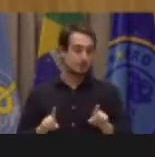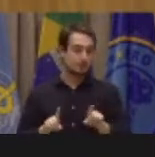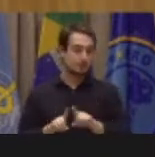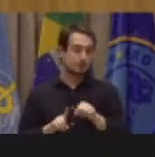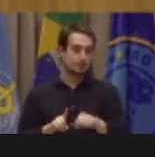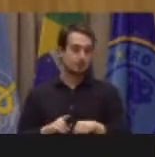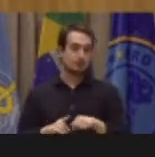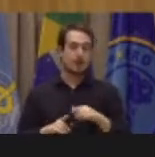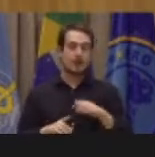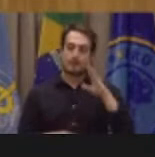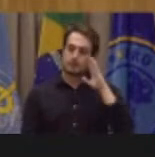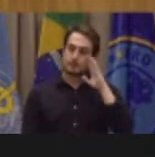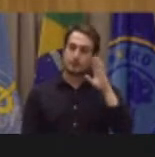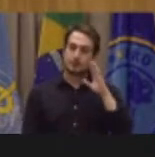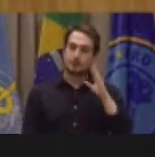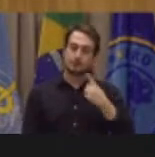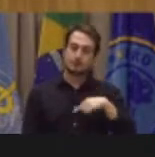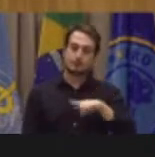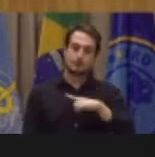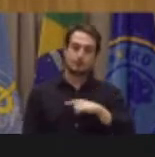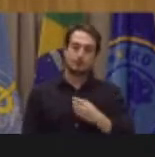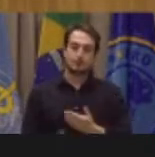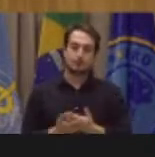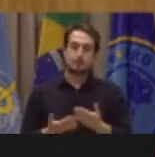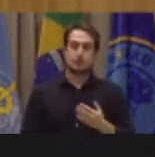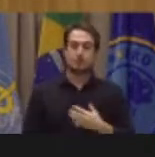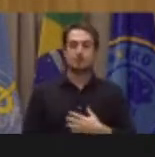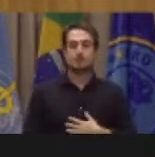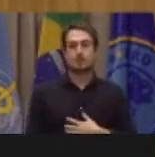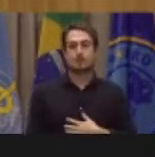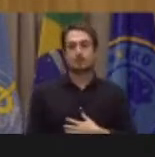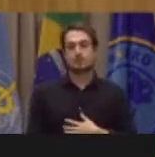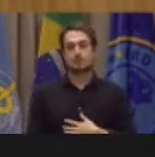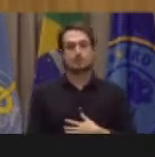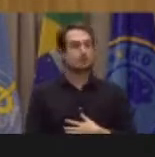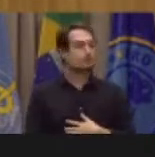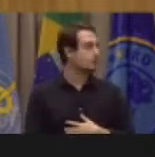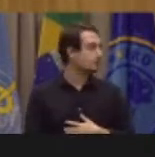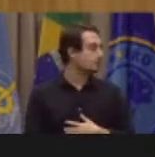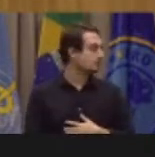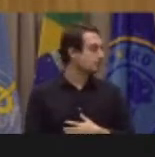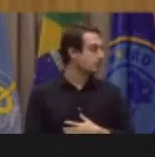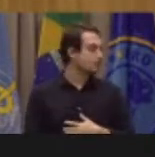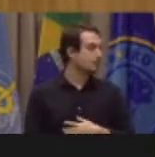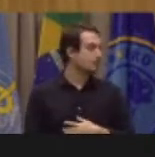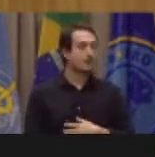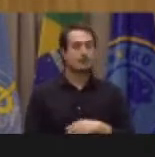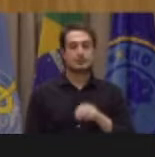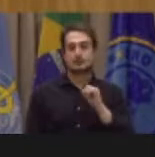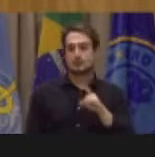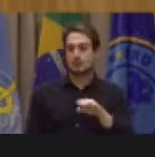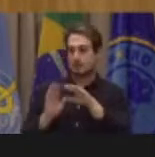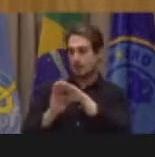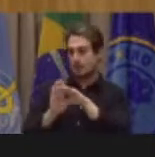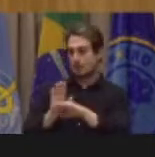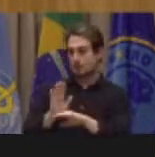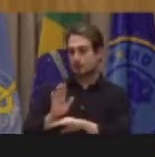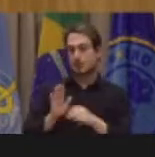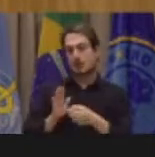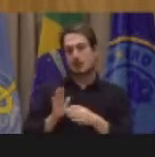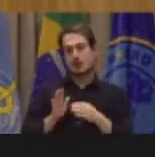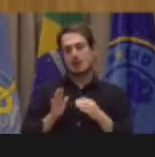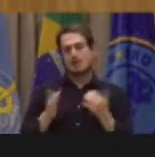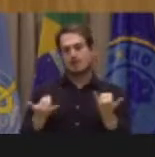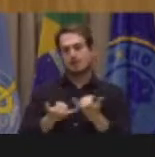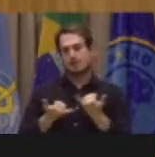The quality of the medical records are very important. Look at night. If you have a night shift and you look at